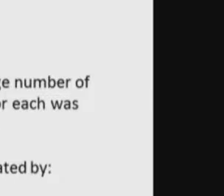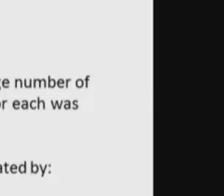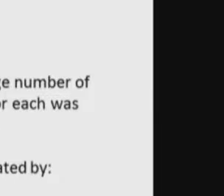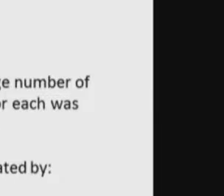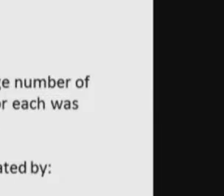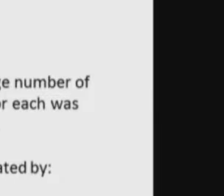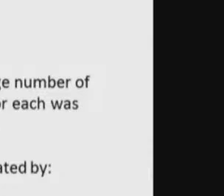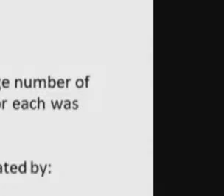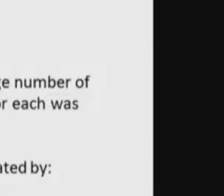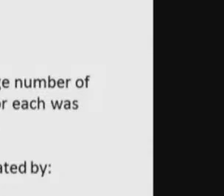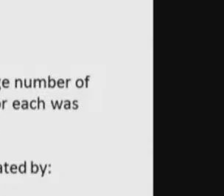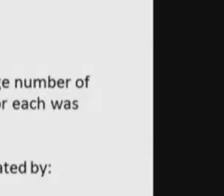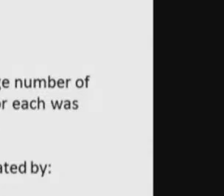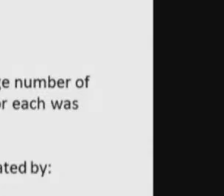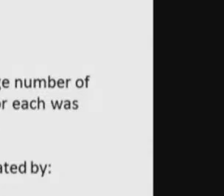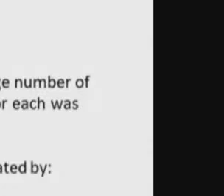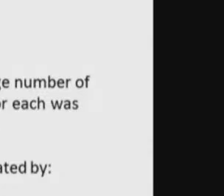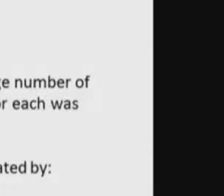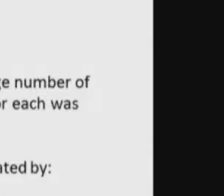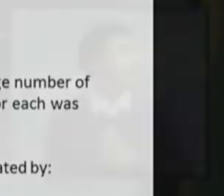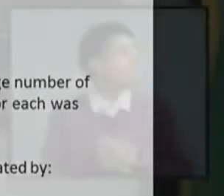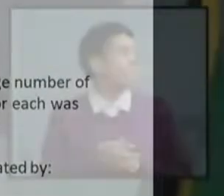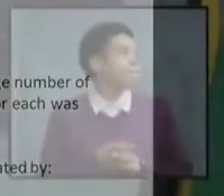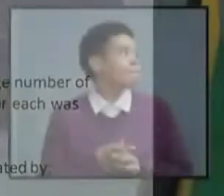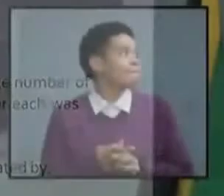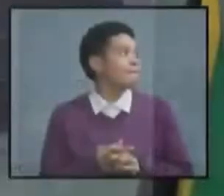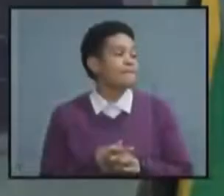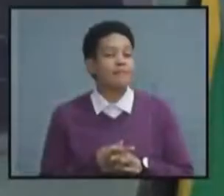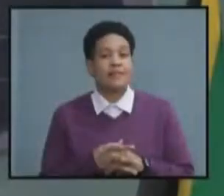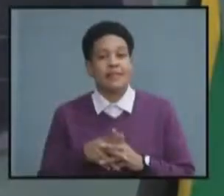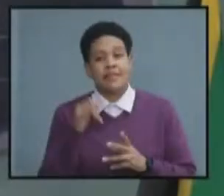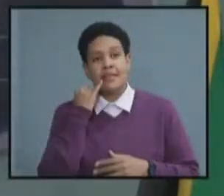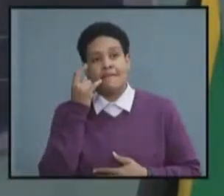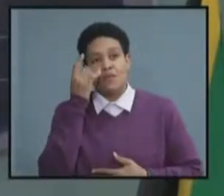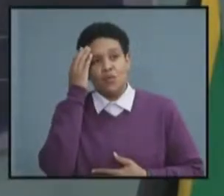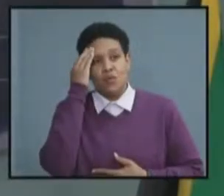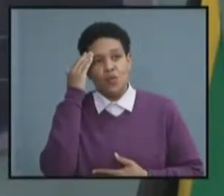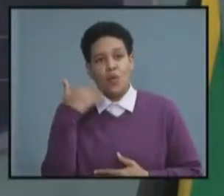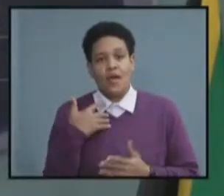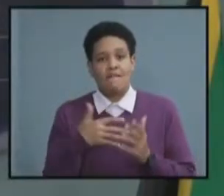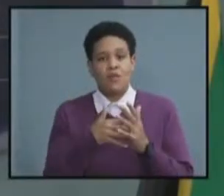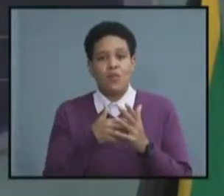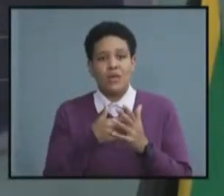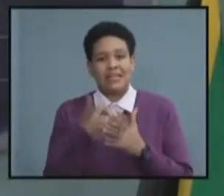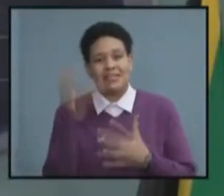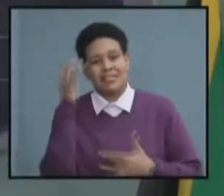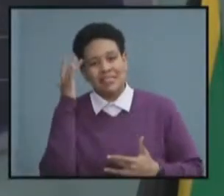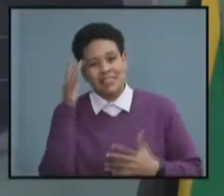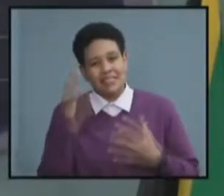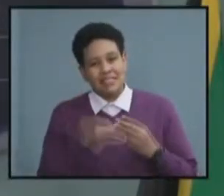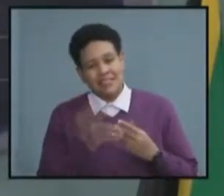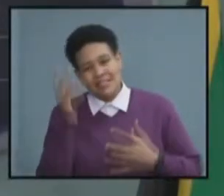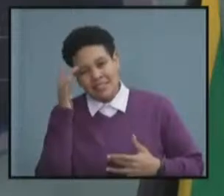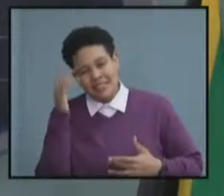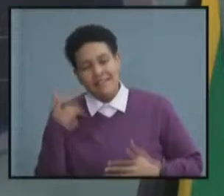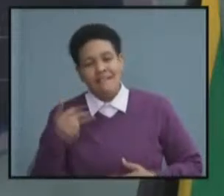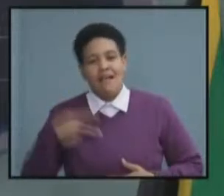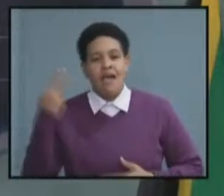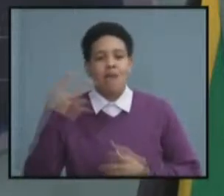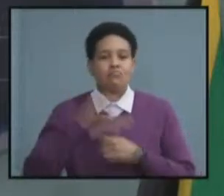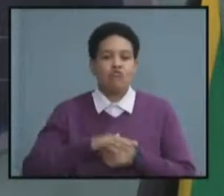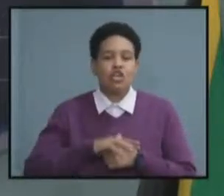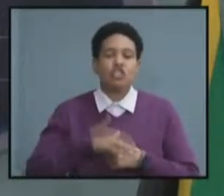know that you have a weak immune system, you are ill, you have comorbidities, diabetes,